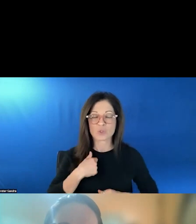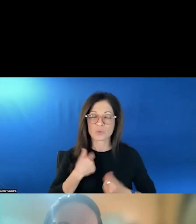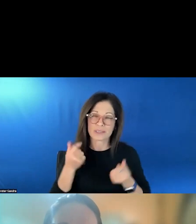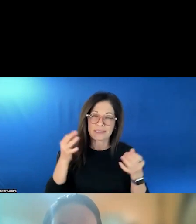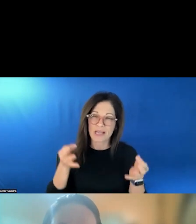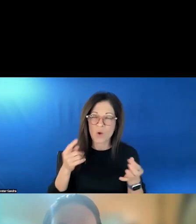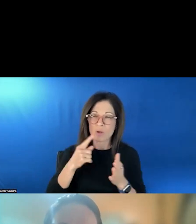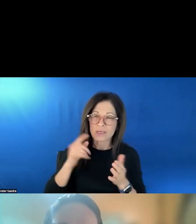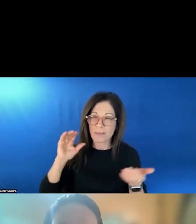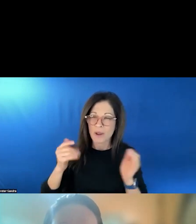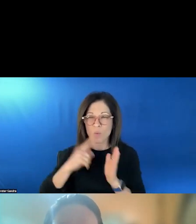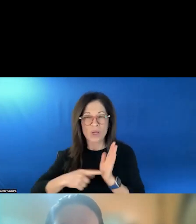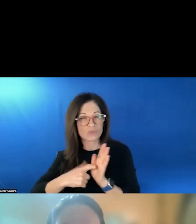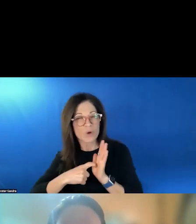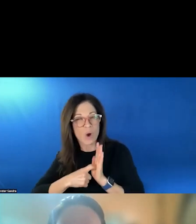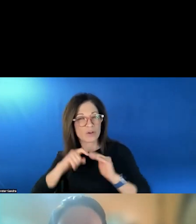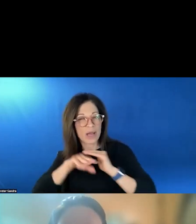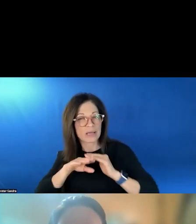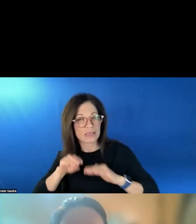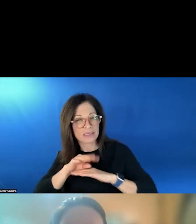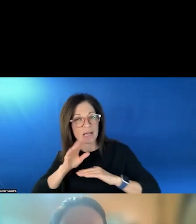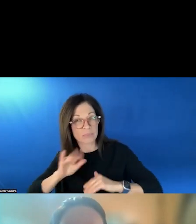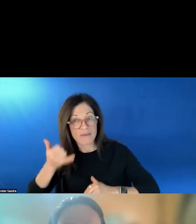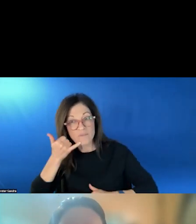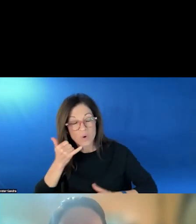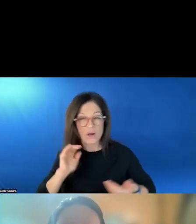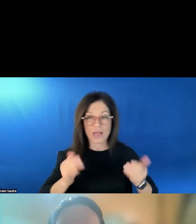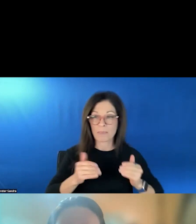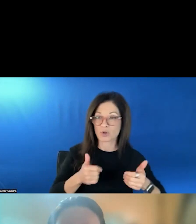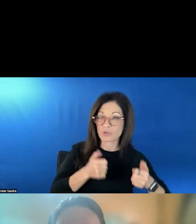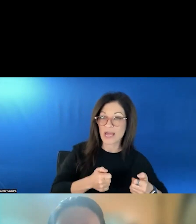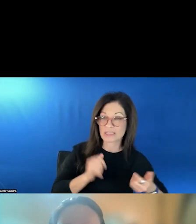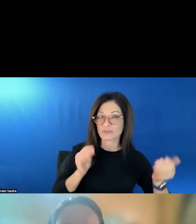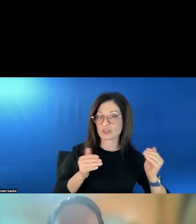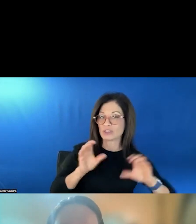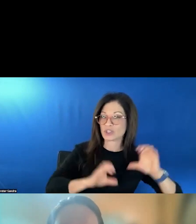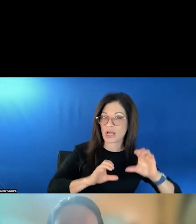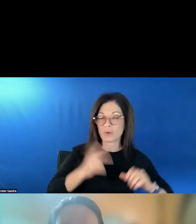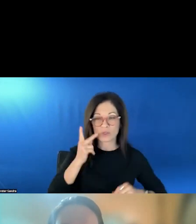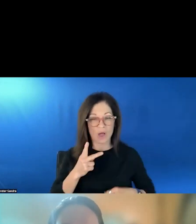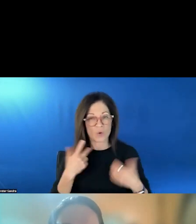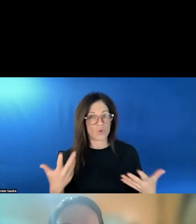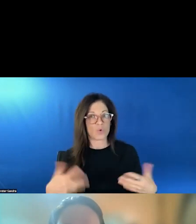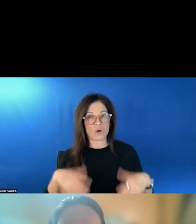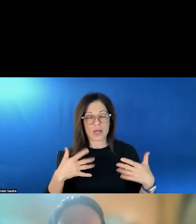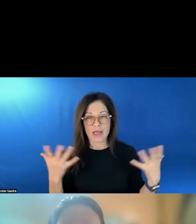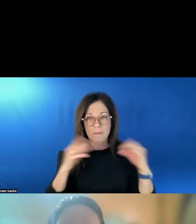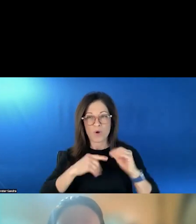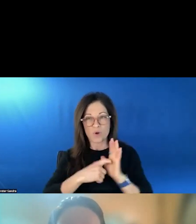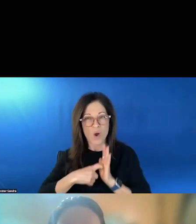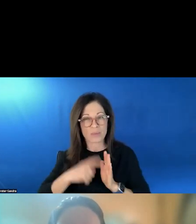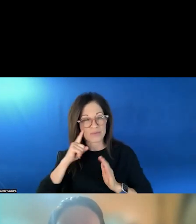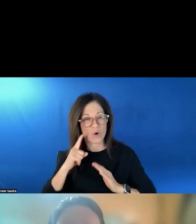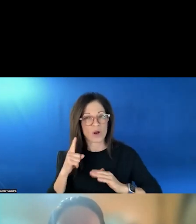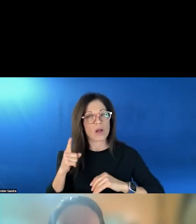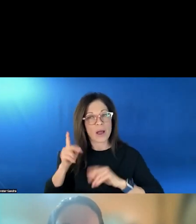what's required to access a counselor by phone versus text versus chat. And we saw there was a lot more requirements for the user